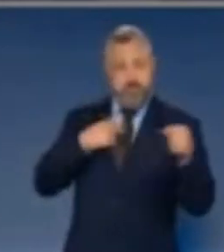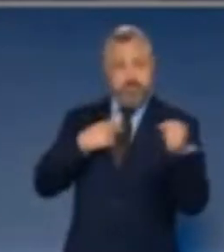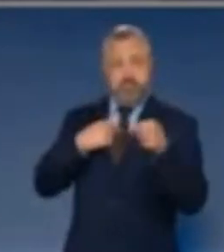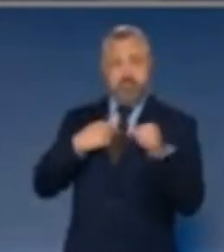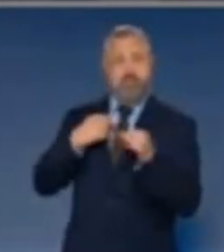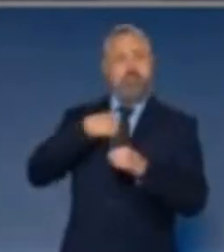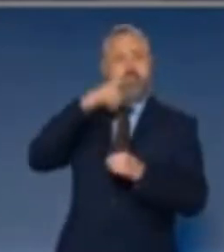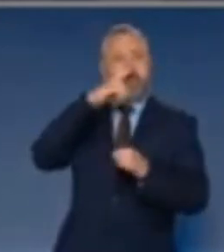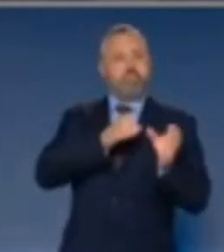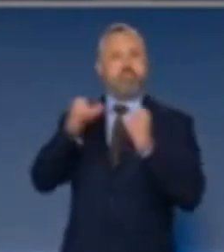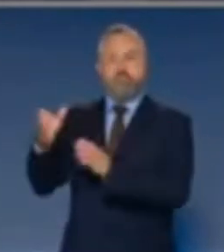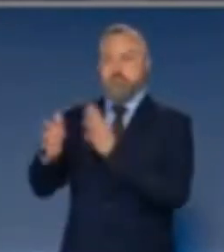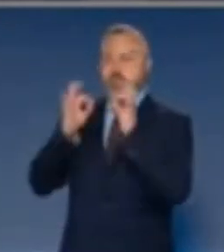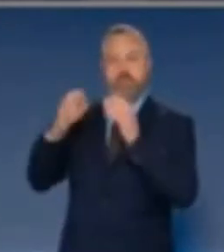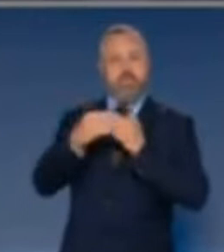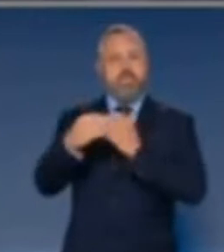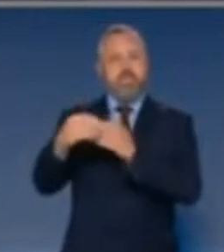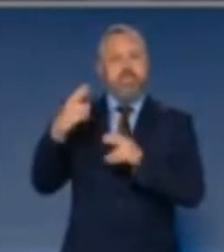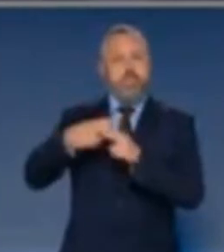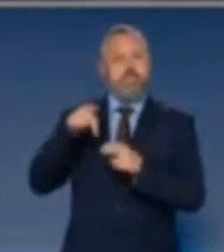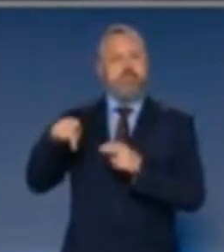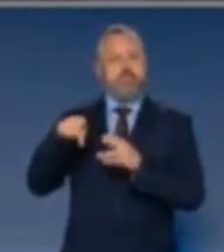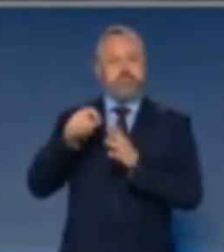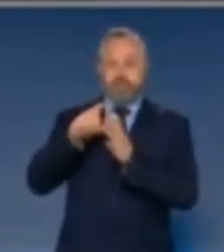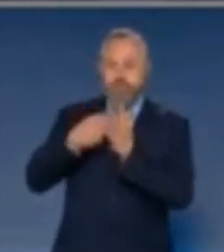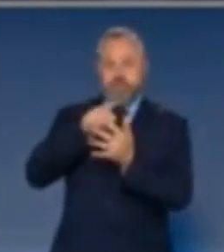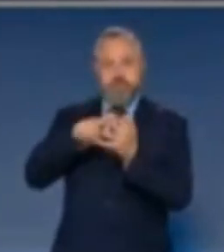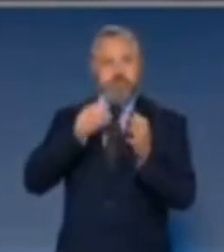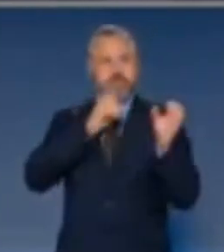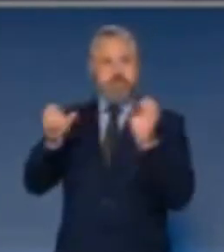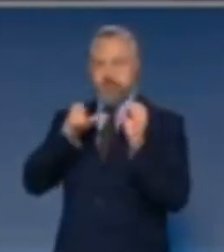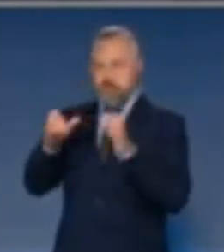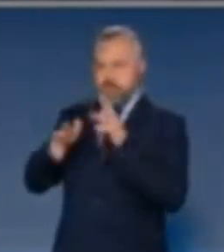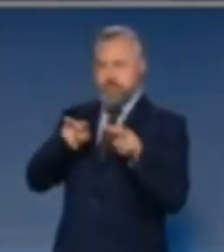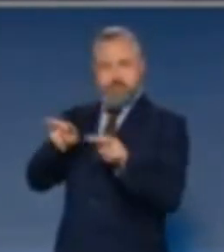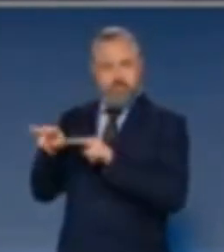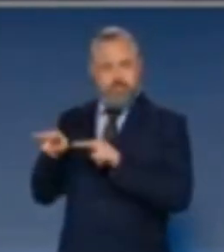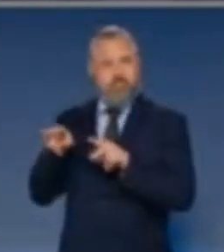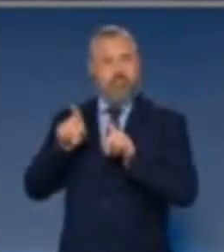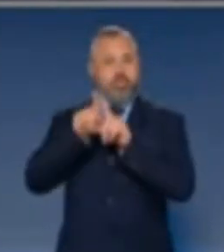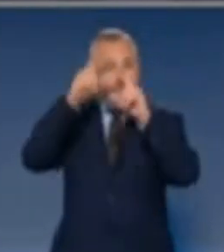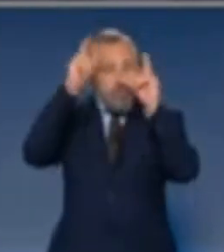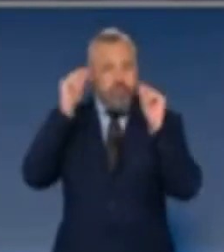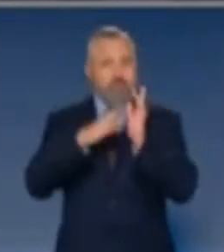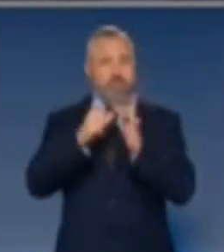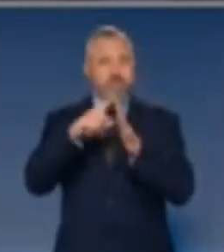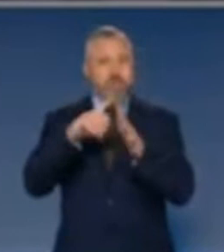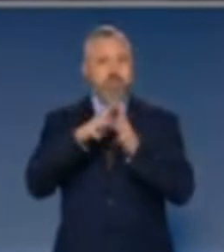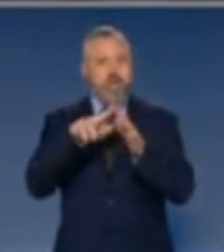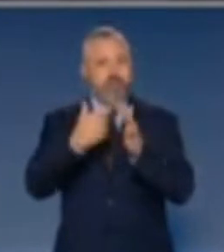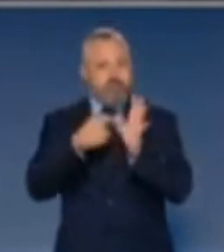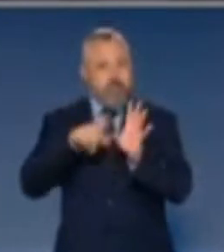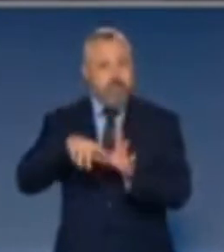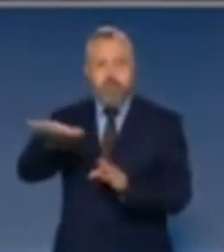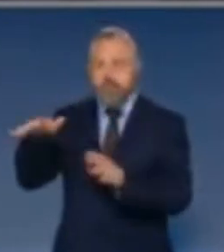clinical leadership of the former Chief Nursing and Midwifery Officer of Australia, Deb Toms, and we